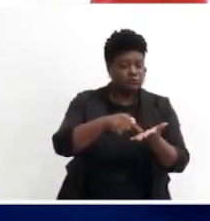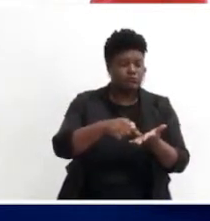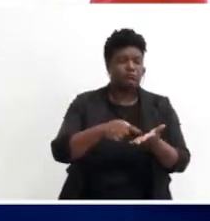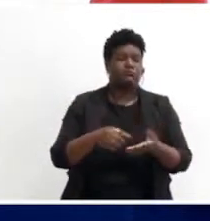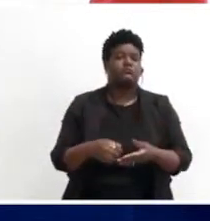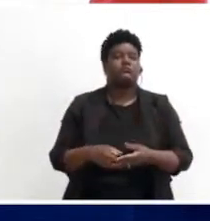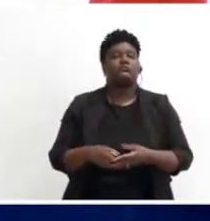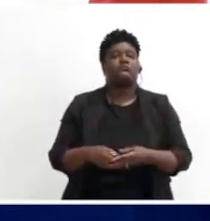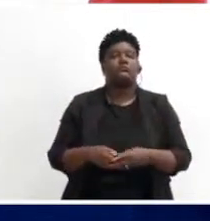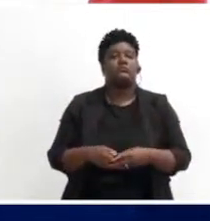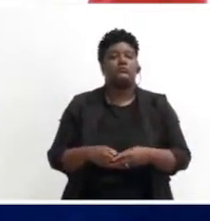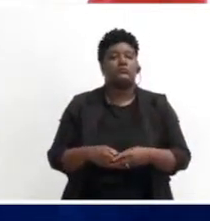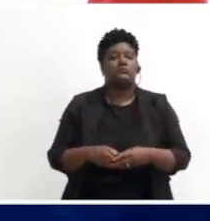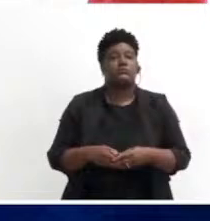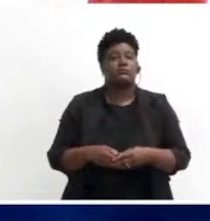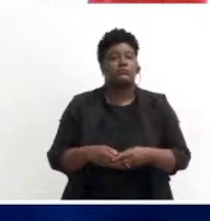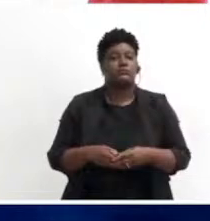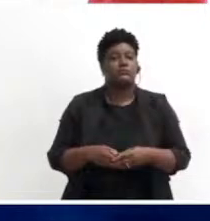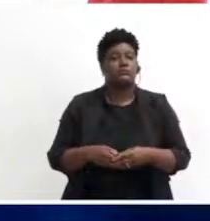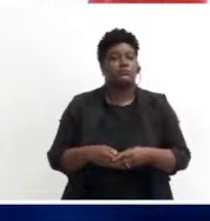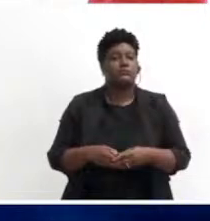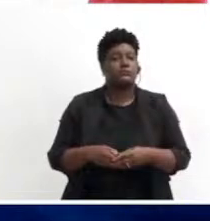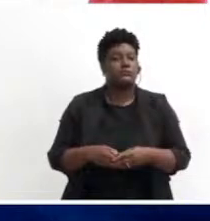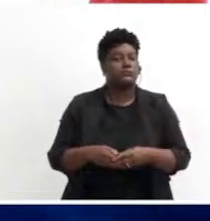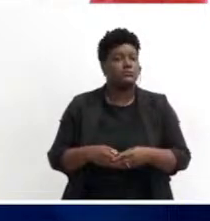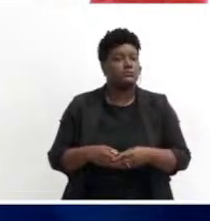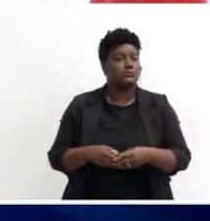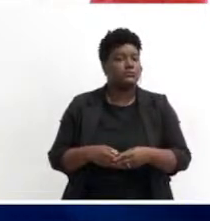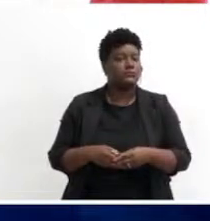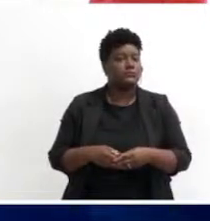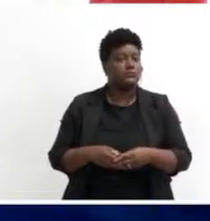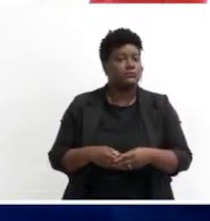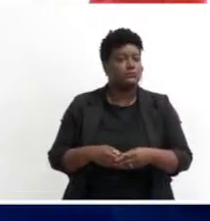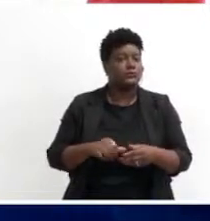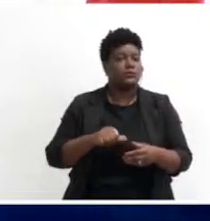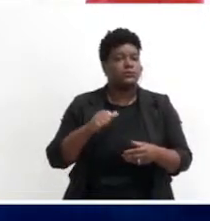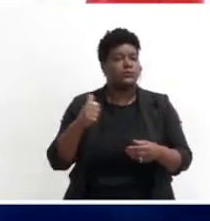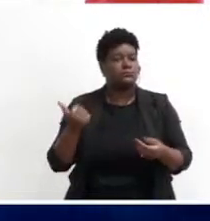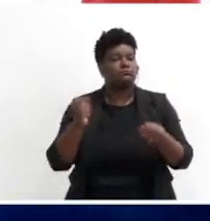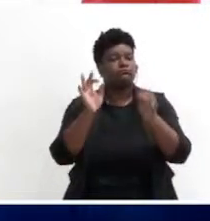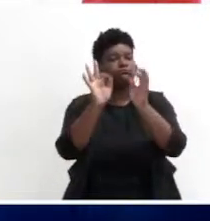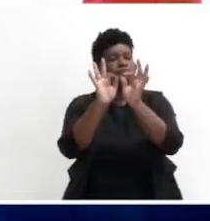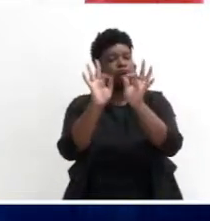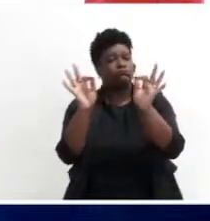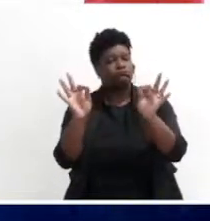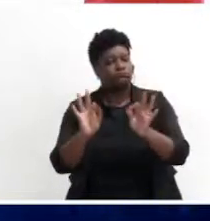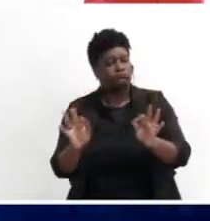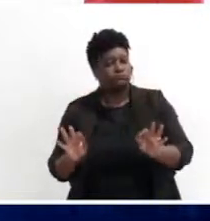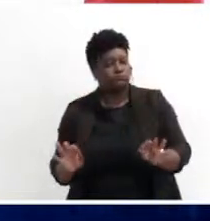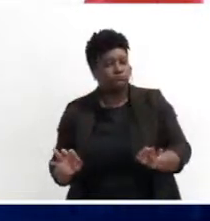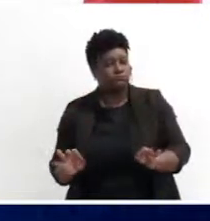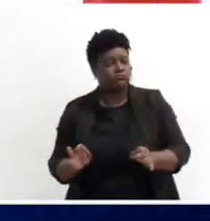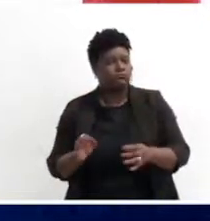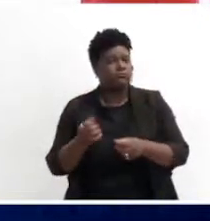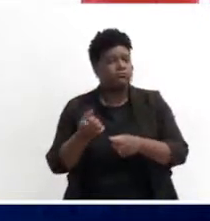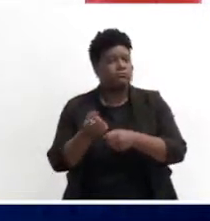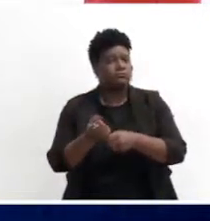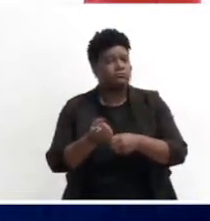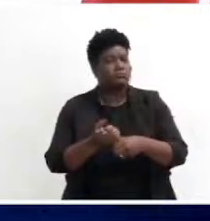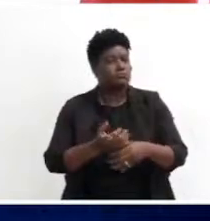Not as much used, but there are other ways to join. This one's called LAB, or laser assisted